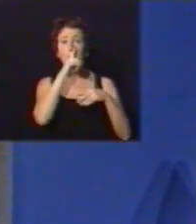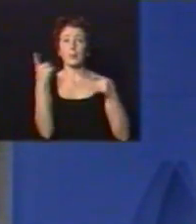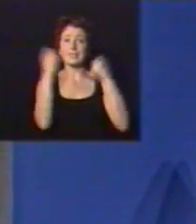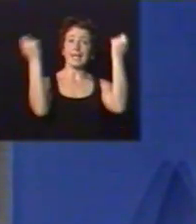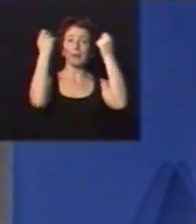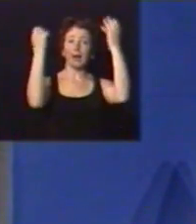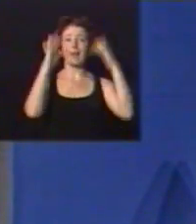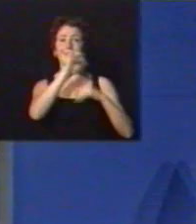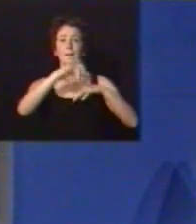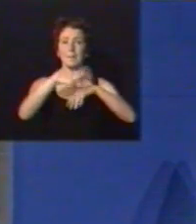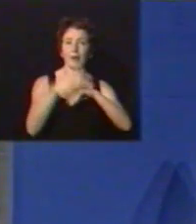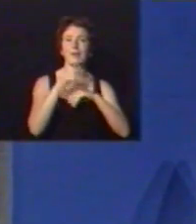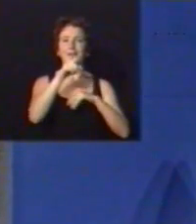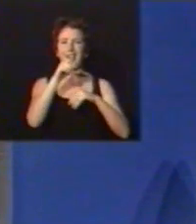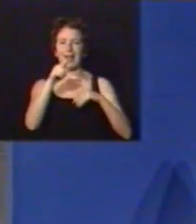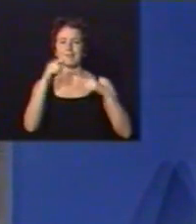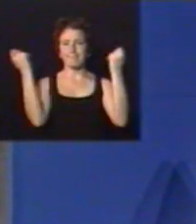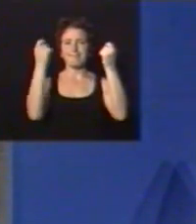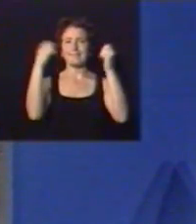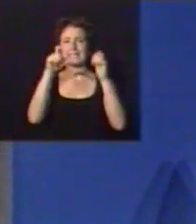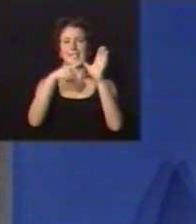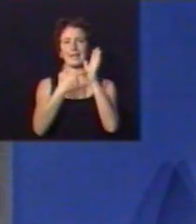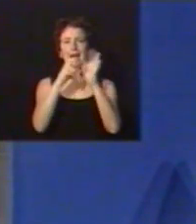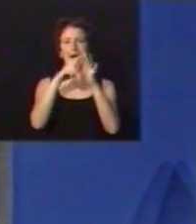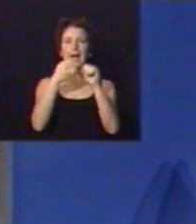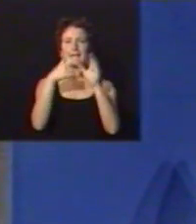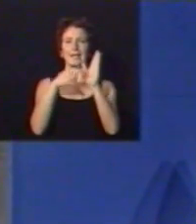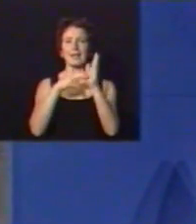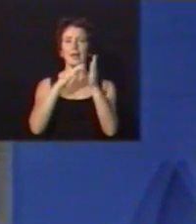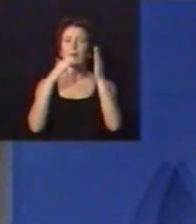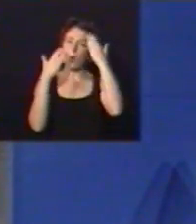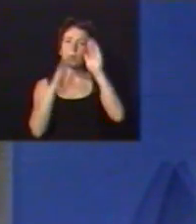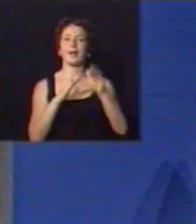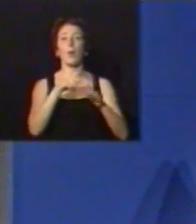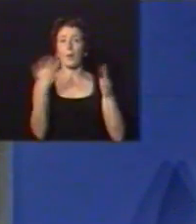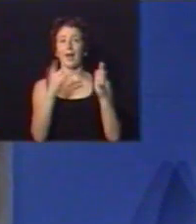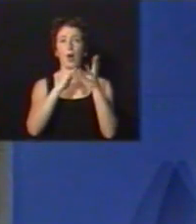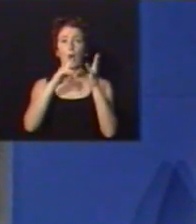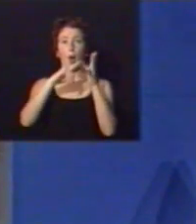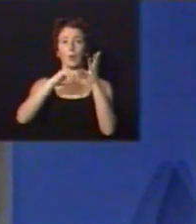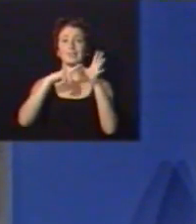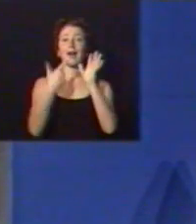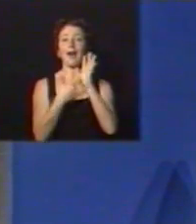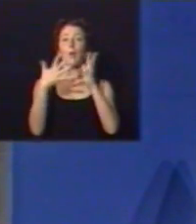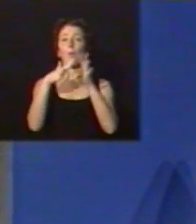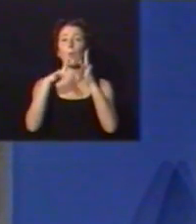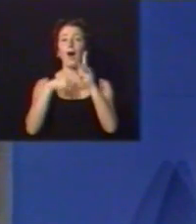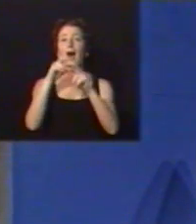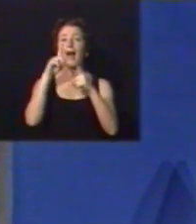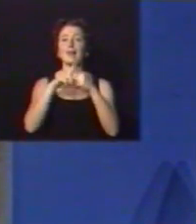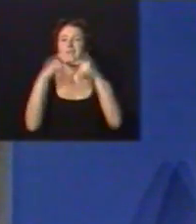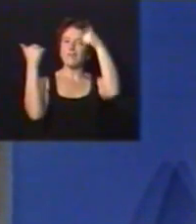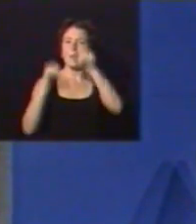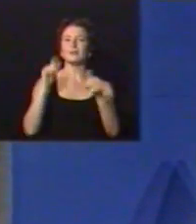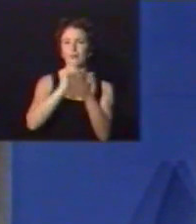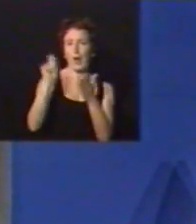was celebrated at the Cardigan Hotel, the location where Oscar Wilde was arrested. Finally,